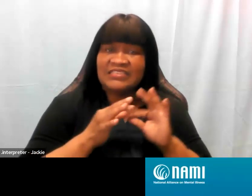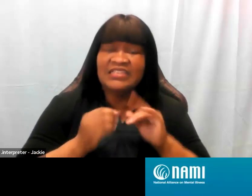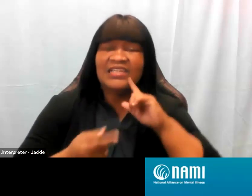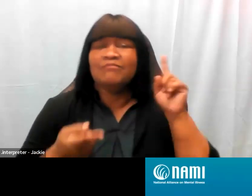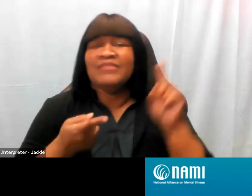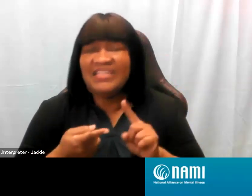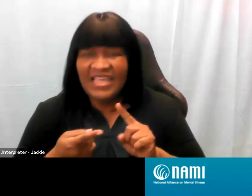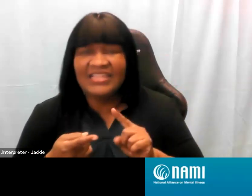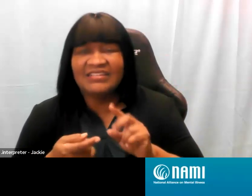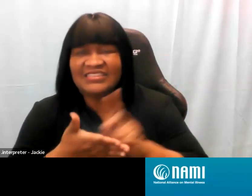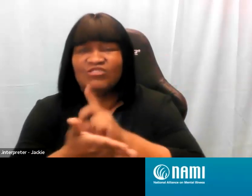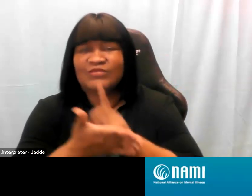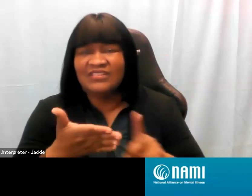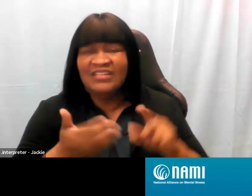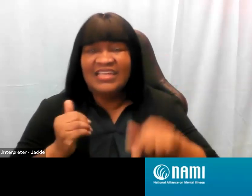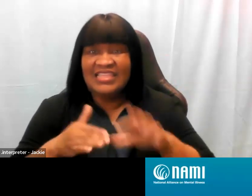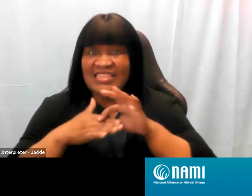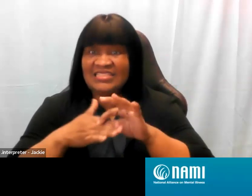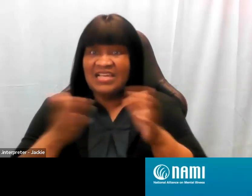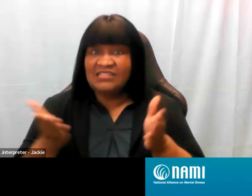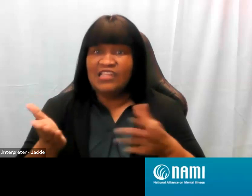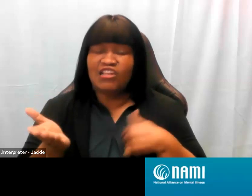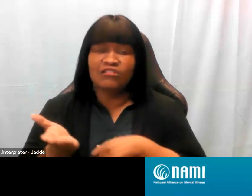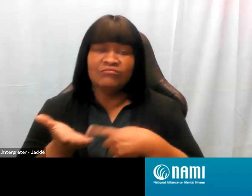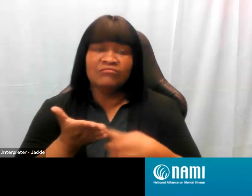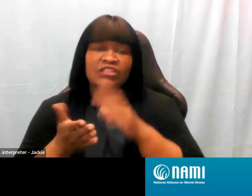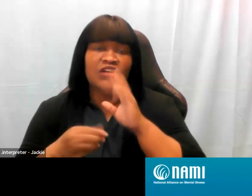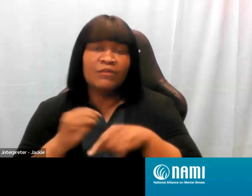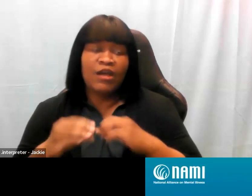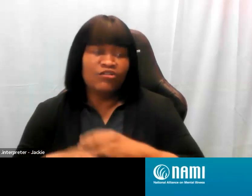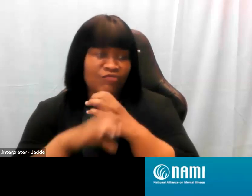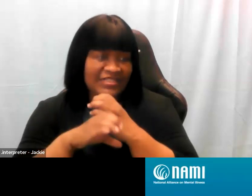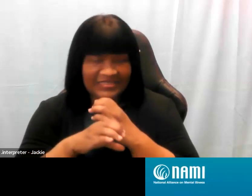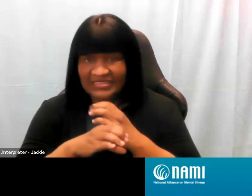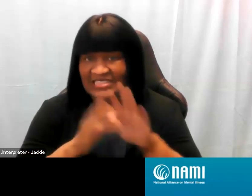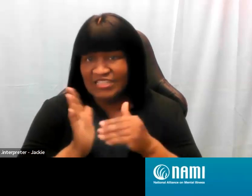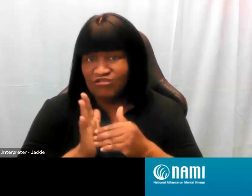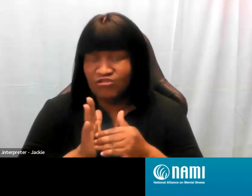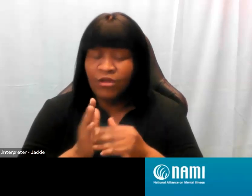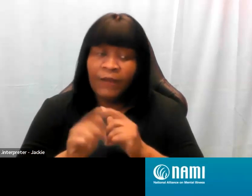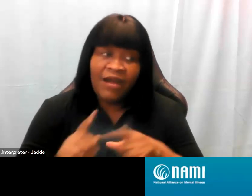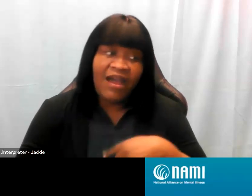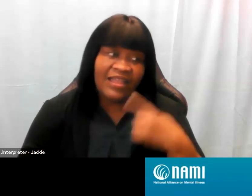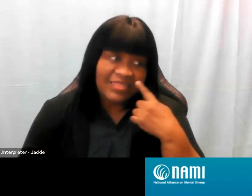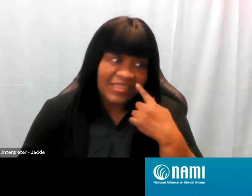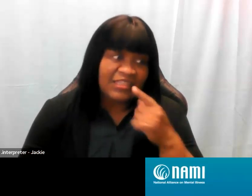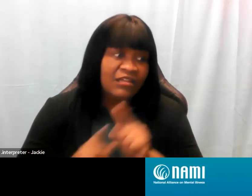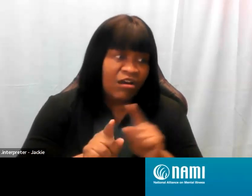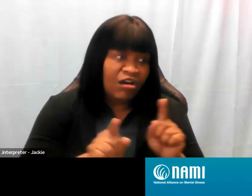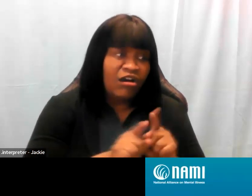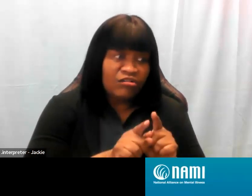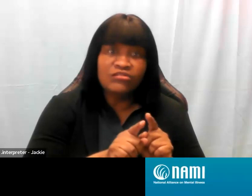that stigma. And in this context here, we're referring to crisis facility centers, but I think, you know,